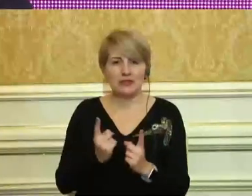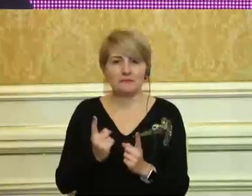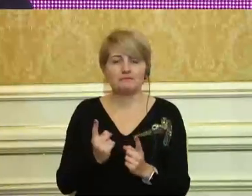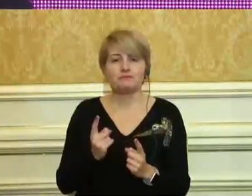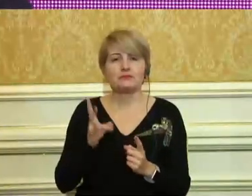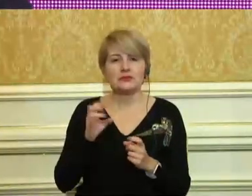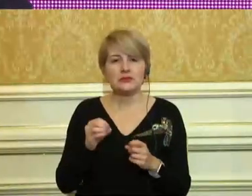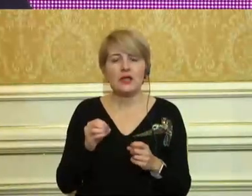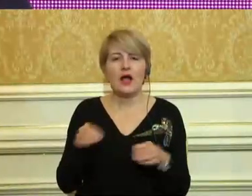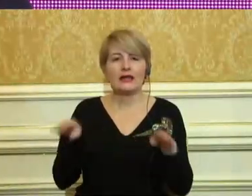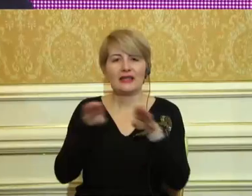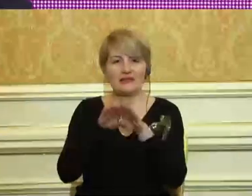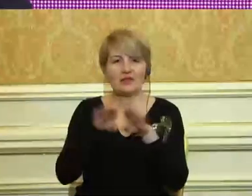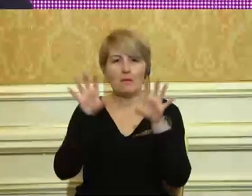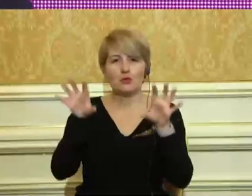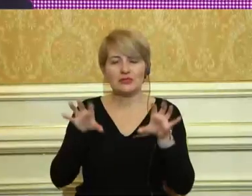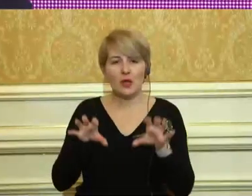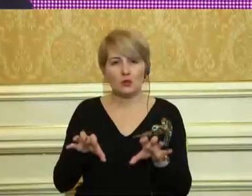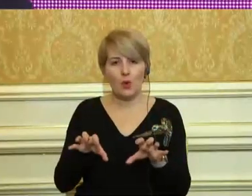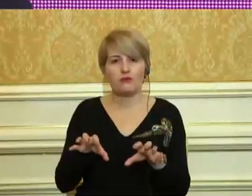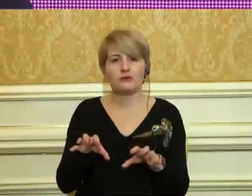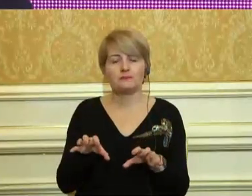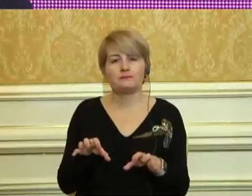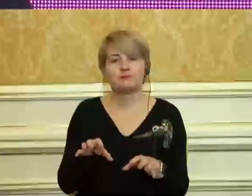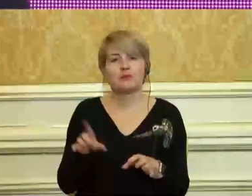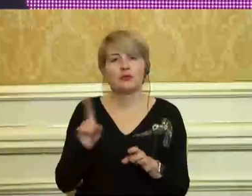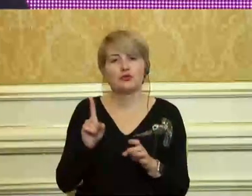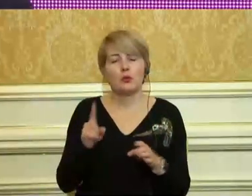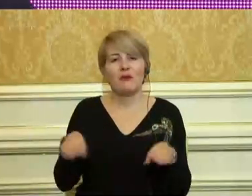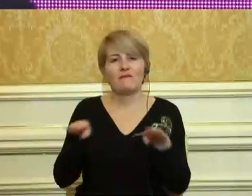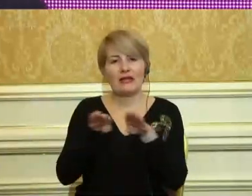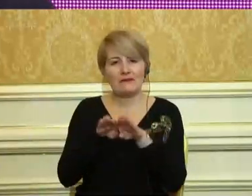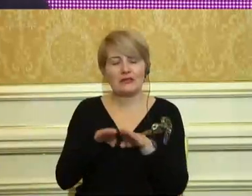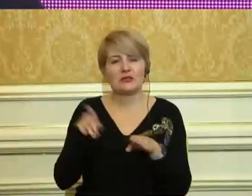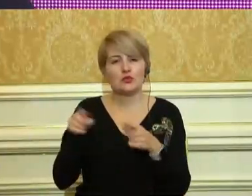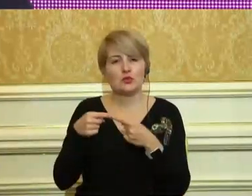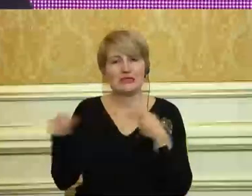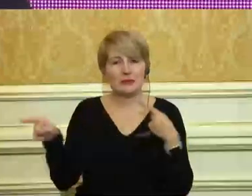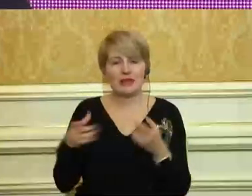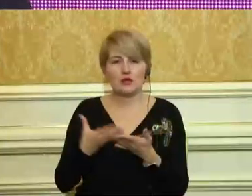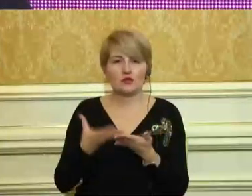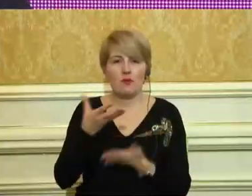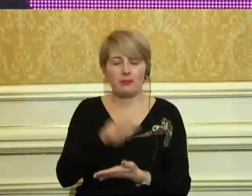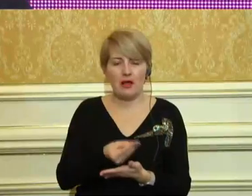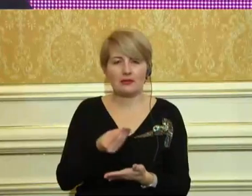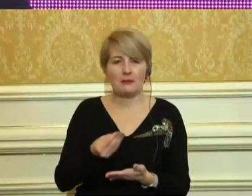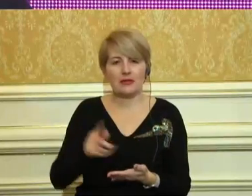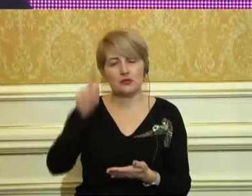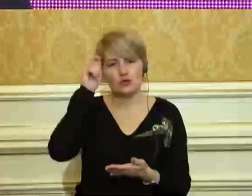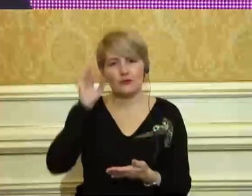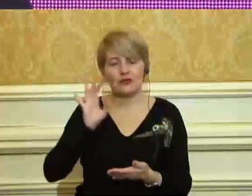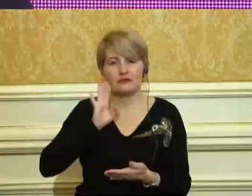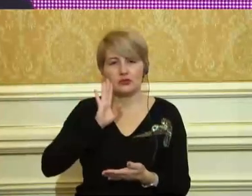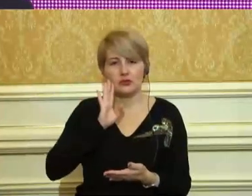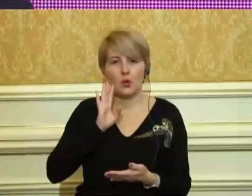the salaries on the level of the normative documents, state documents, just to get this balance in the